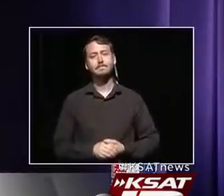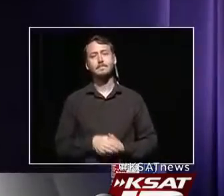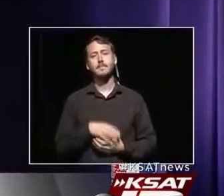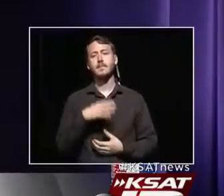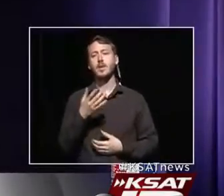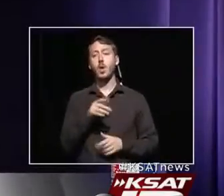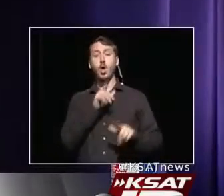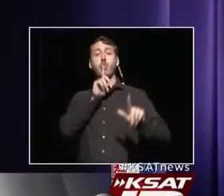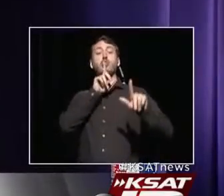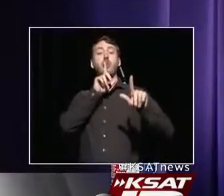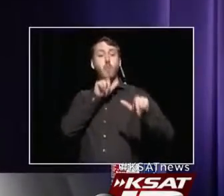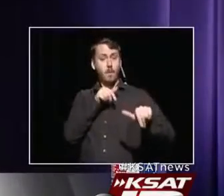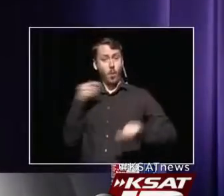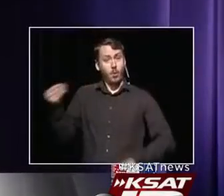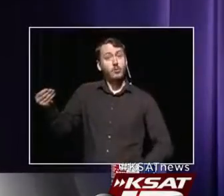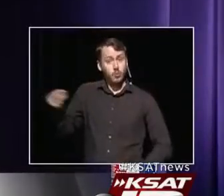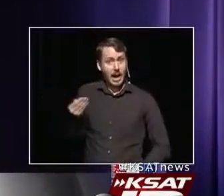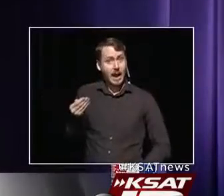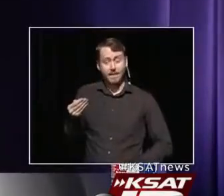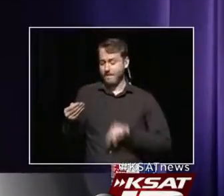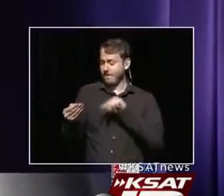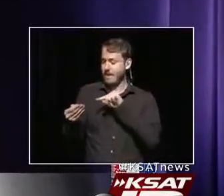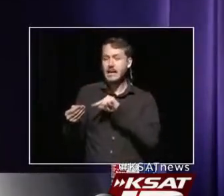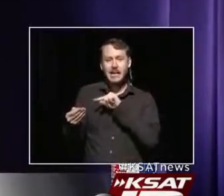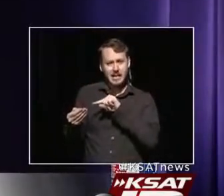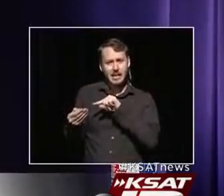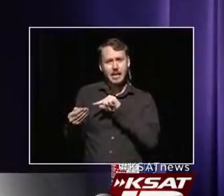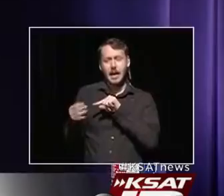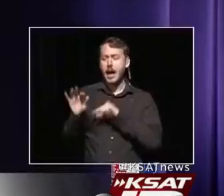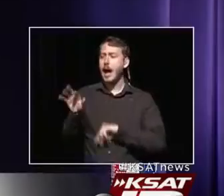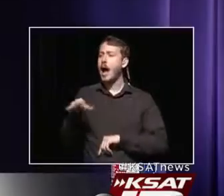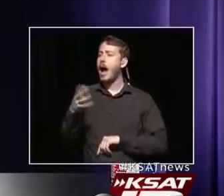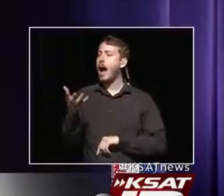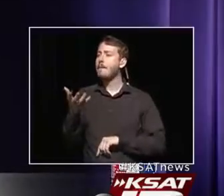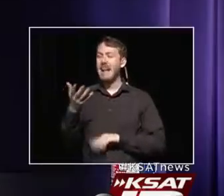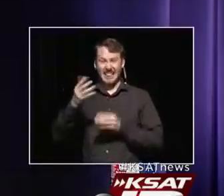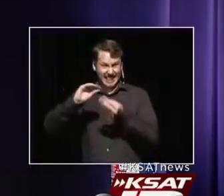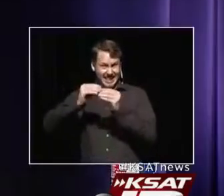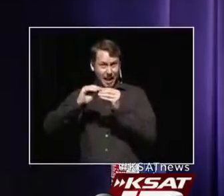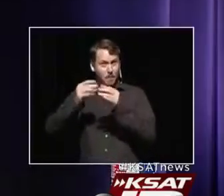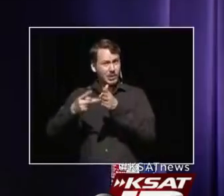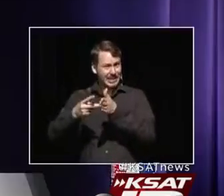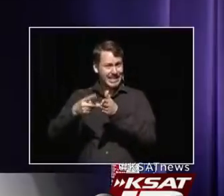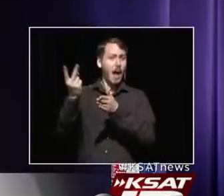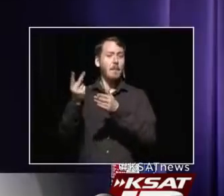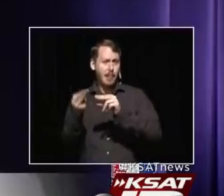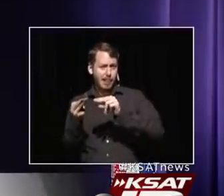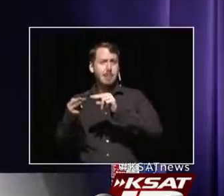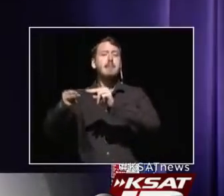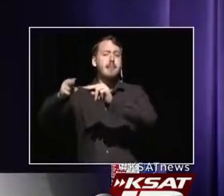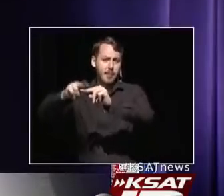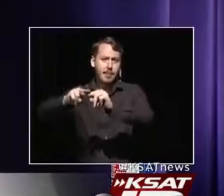The report that you gave with respect to the doubling of the